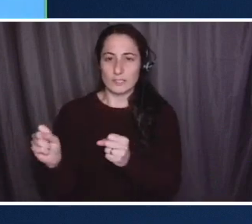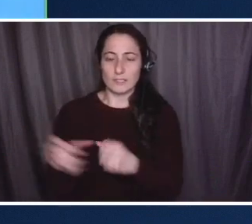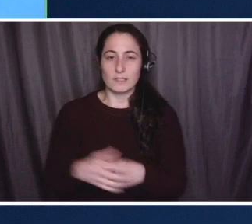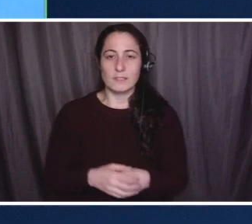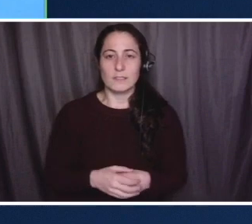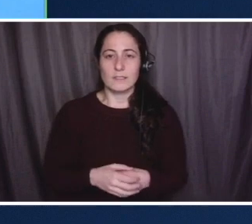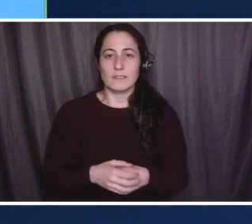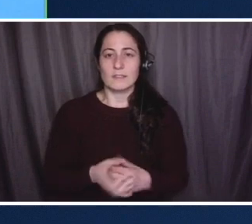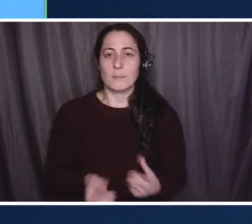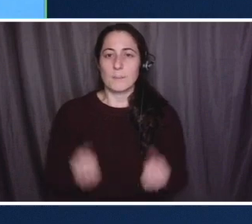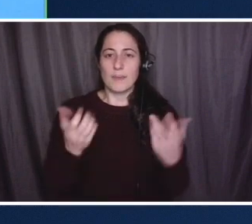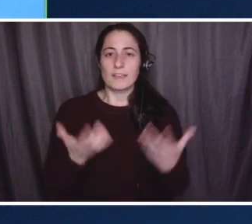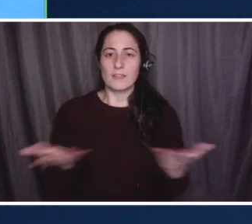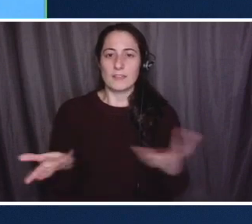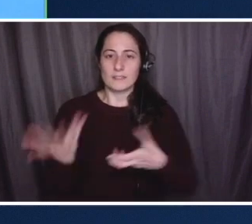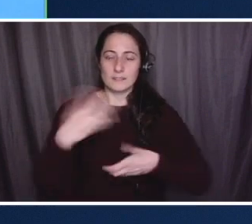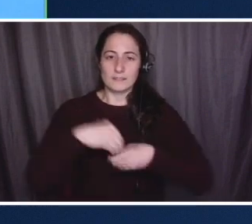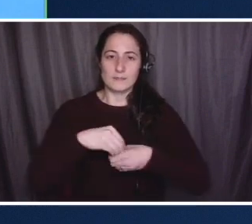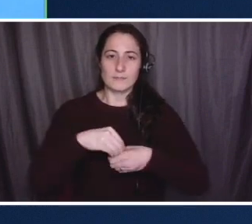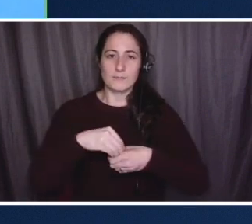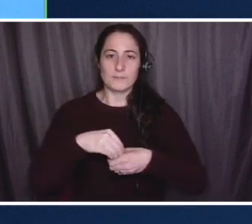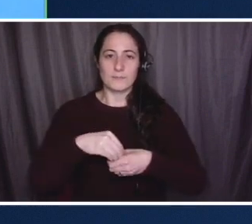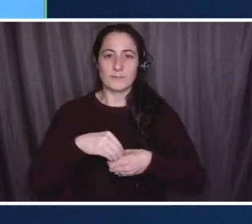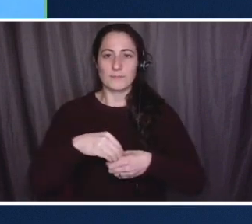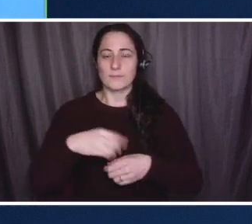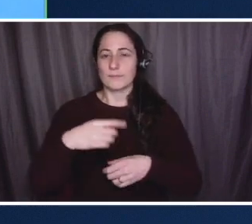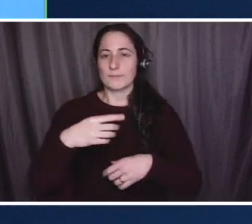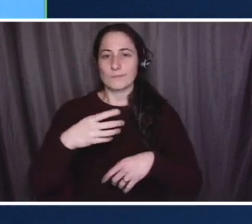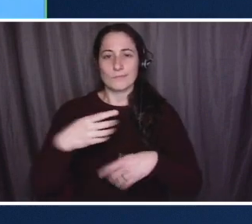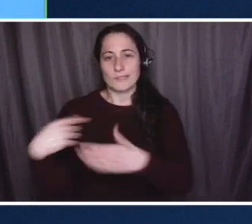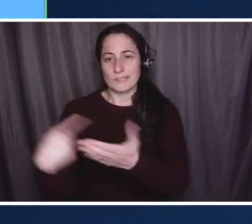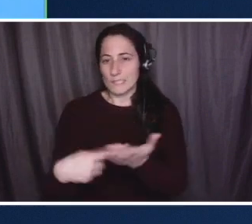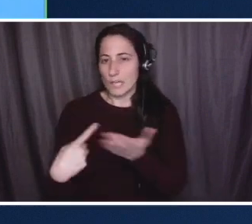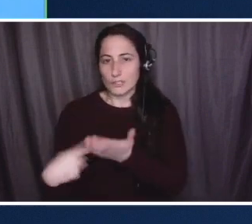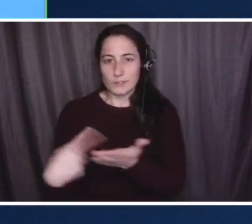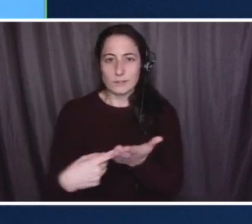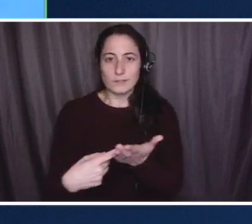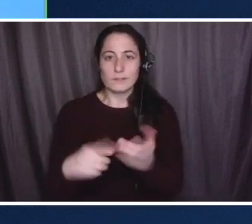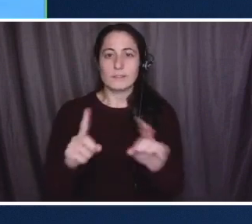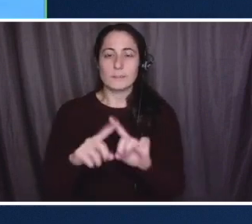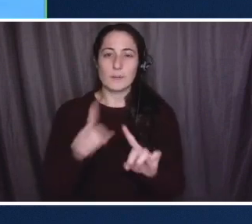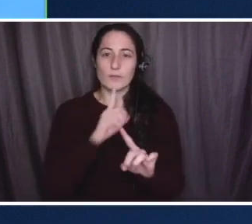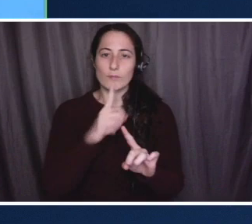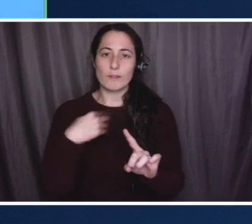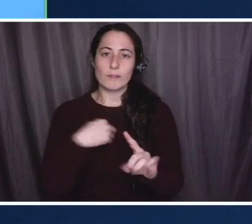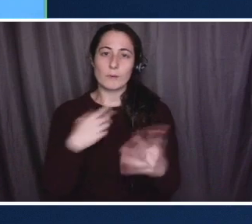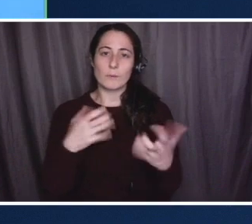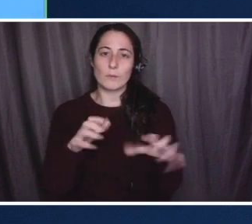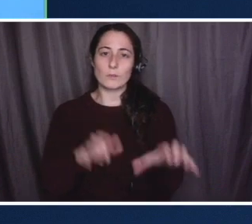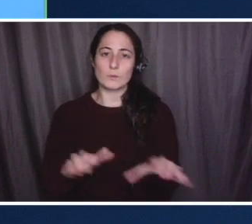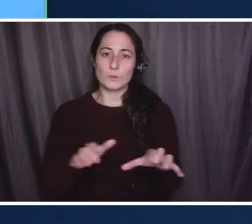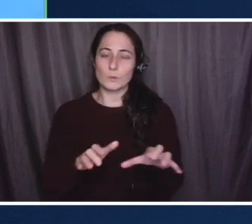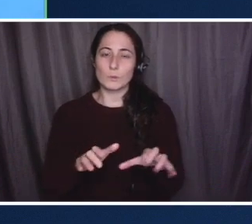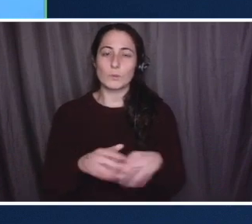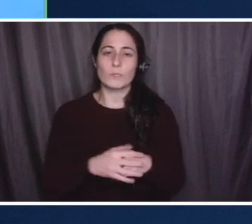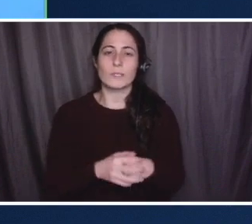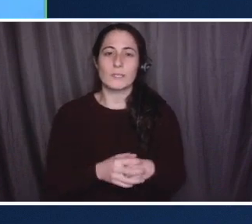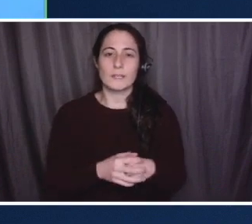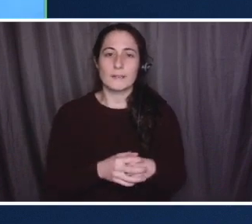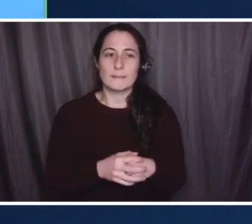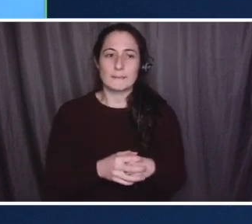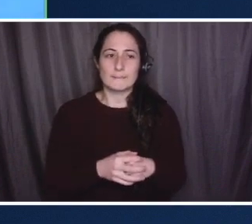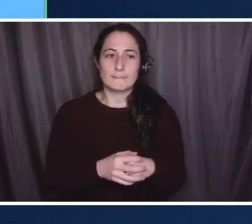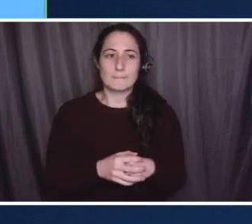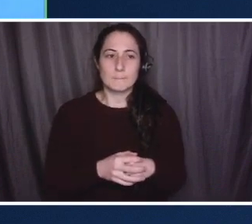going through the discussions, but what we really want to do is to build on the